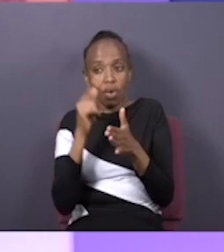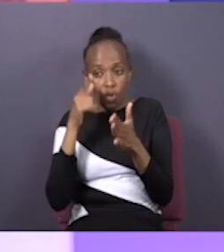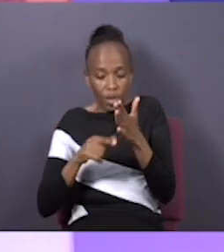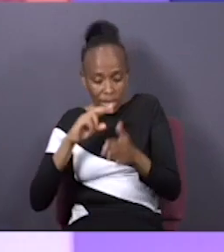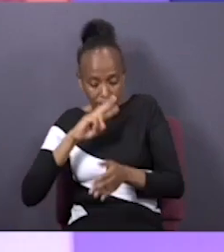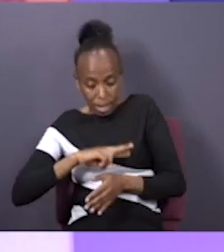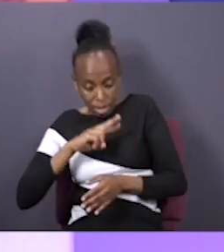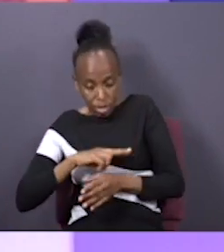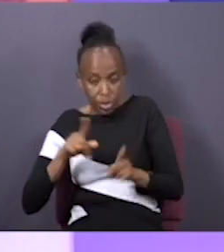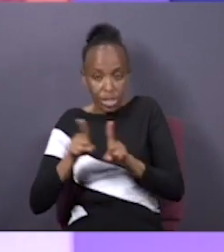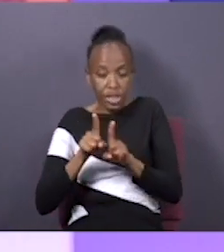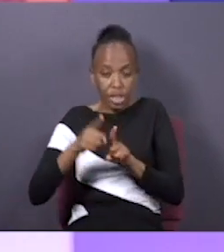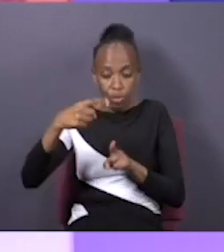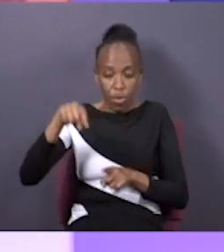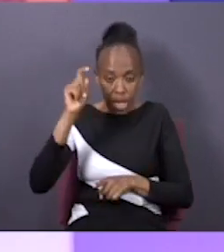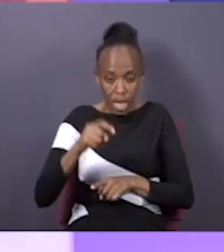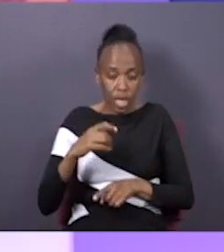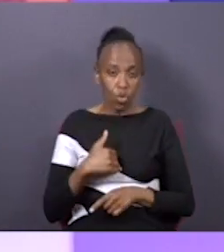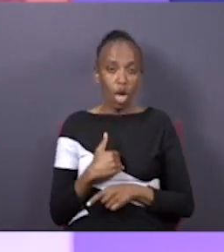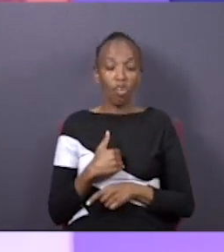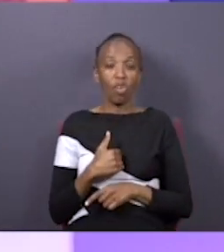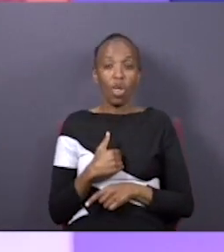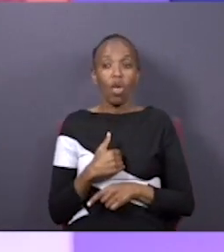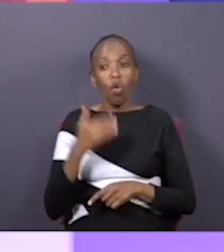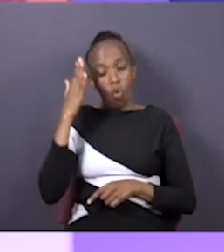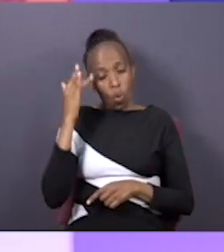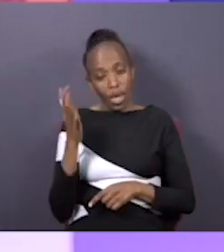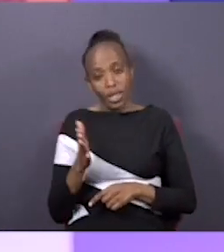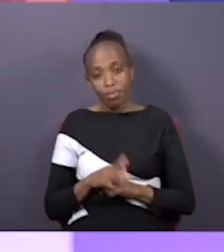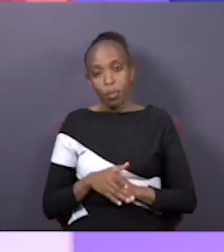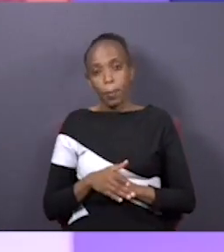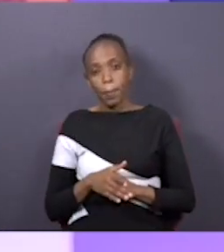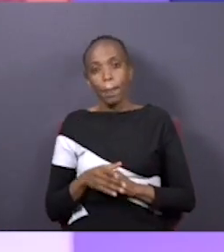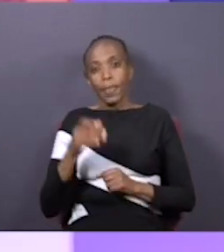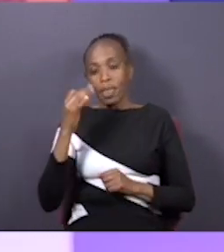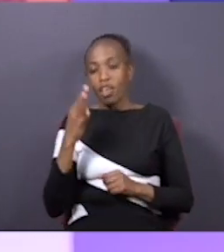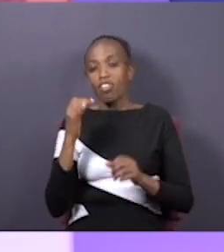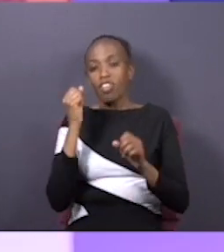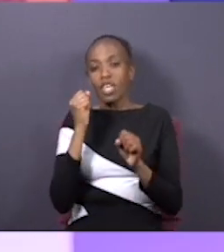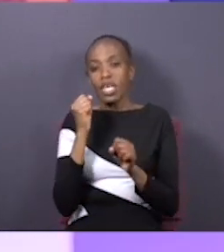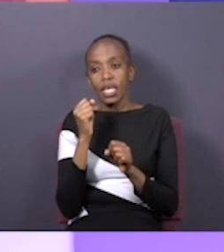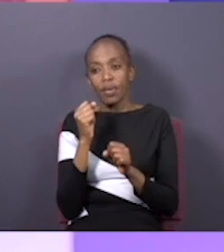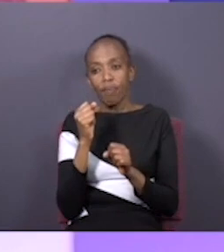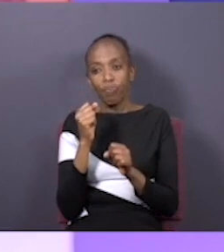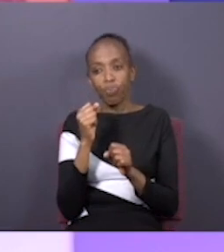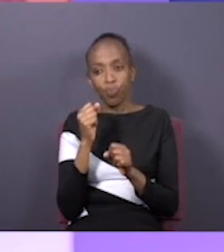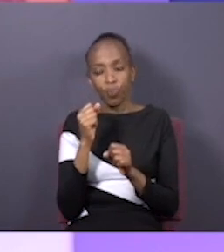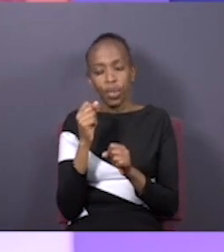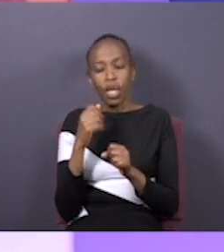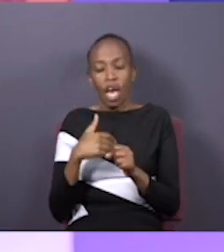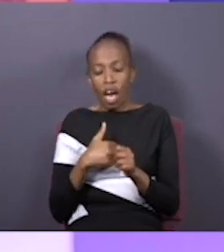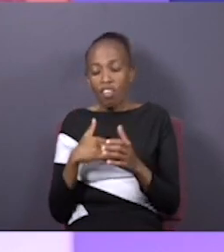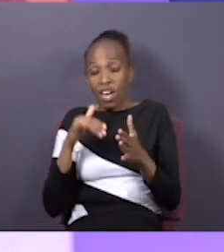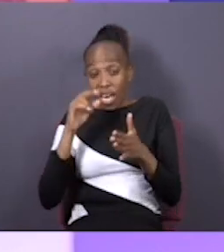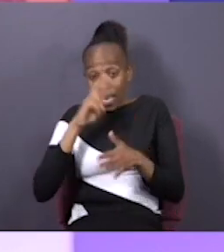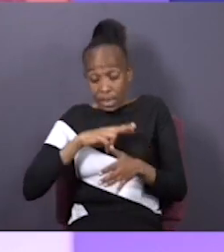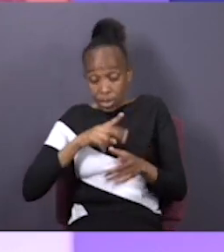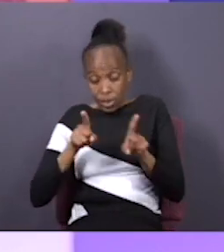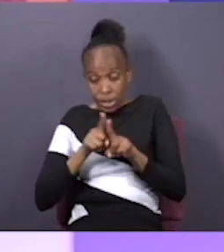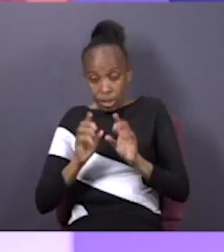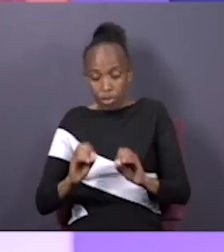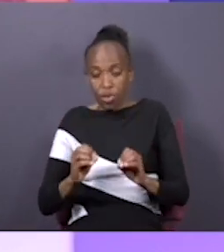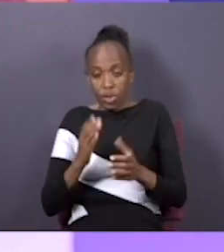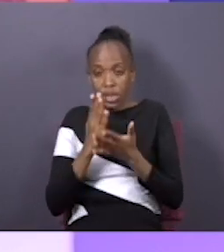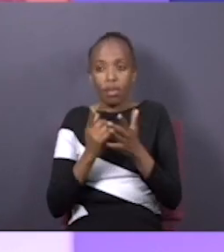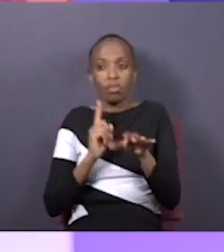of attitude that we need to have. Because if we do not, you know, have that attitude,